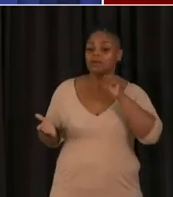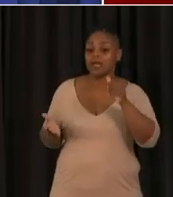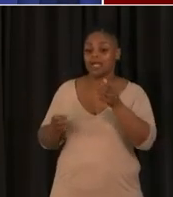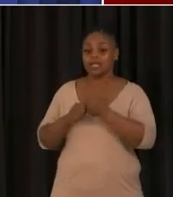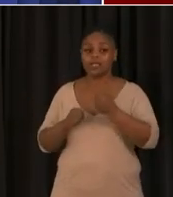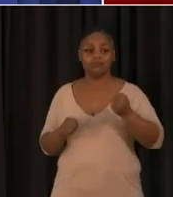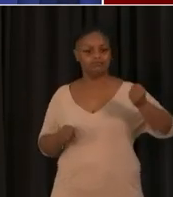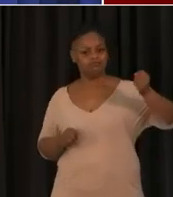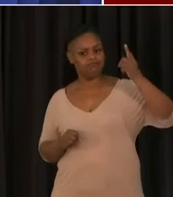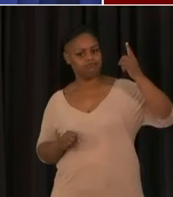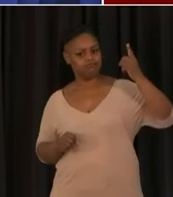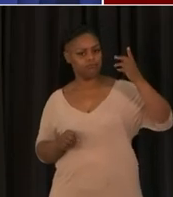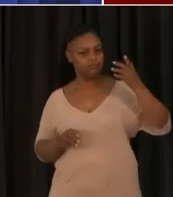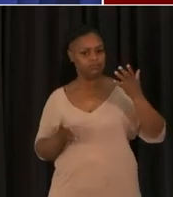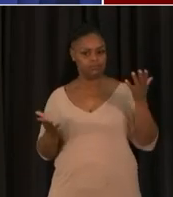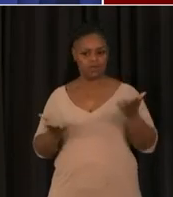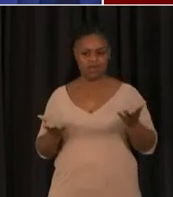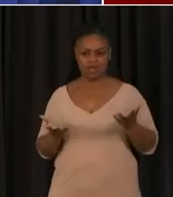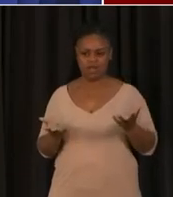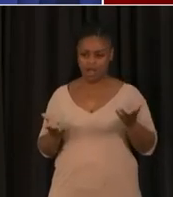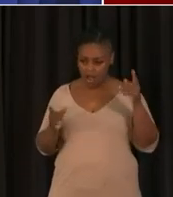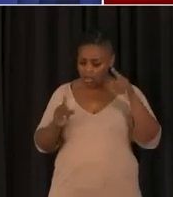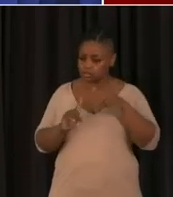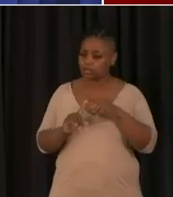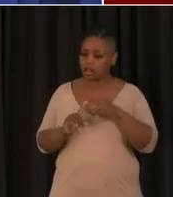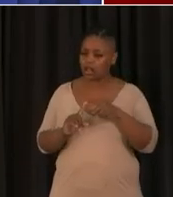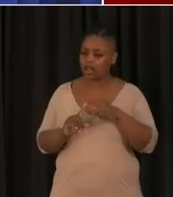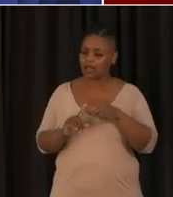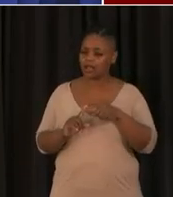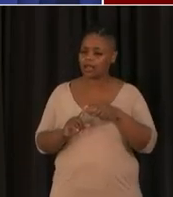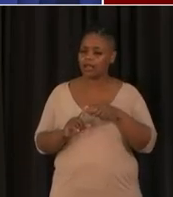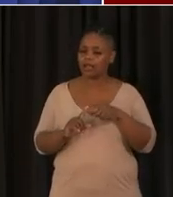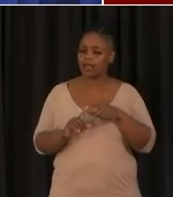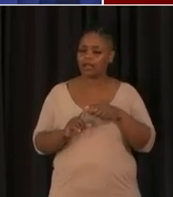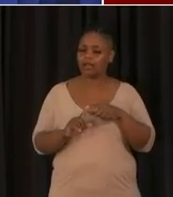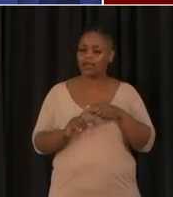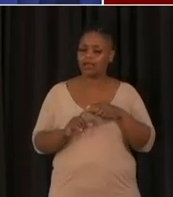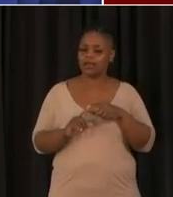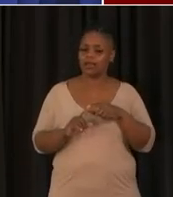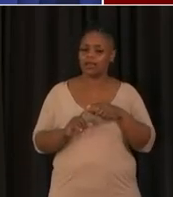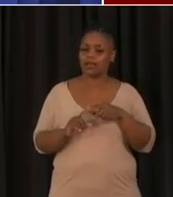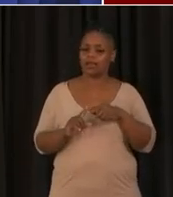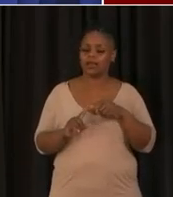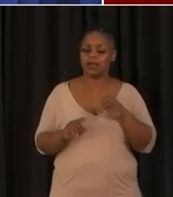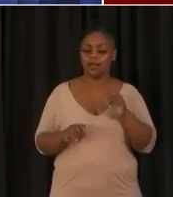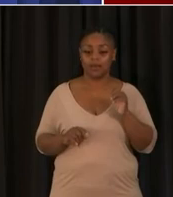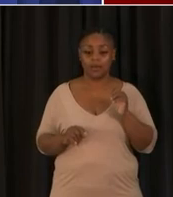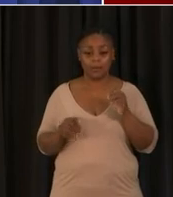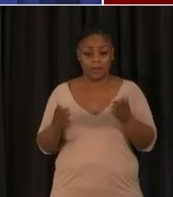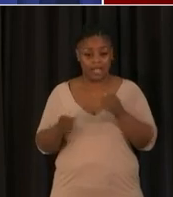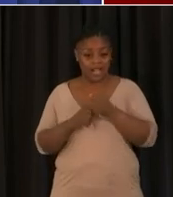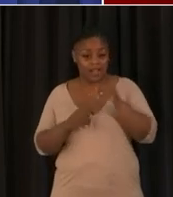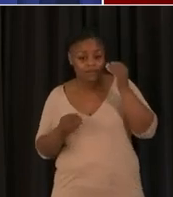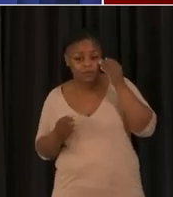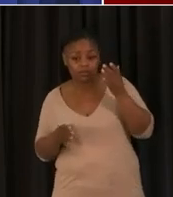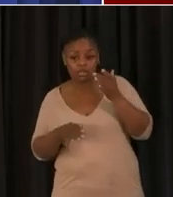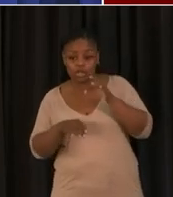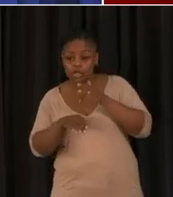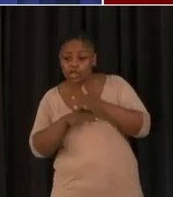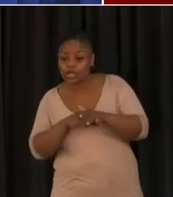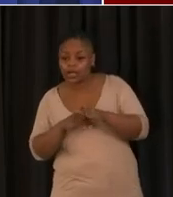we will help you prioritize how to manage your finances and to connect you to the resources that are here in the District of Columbia.